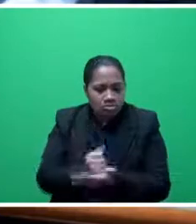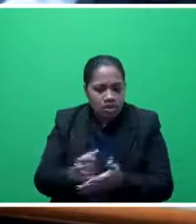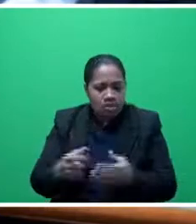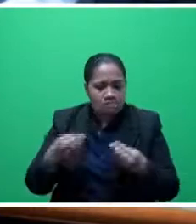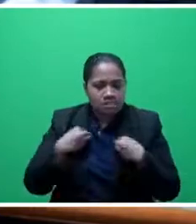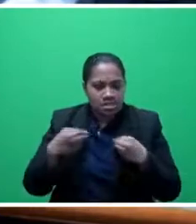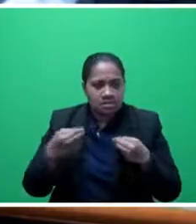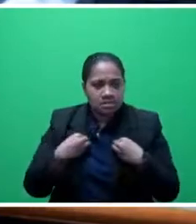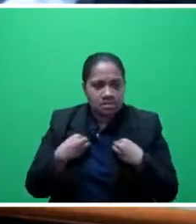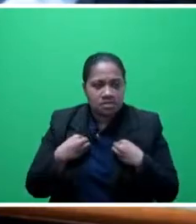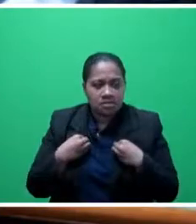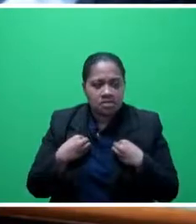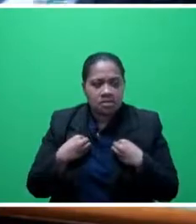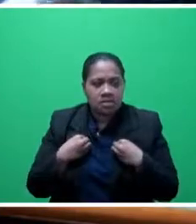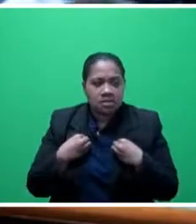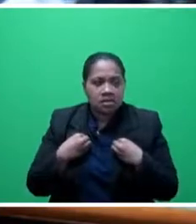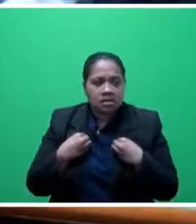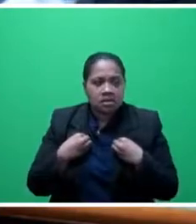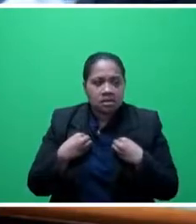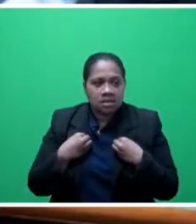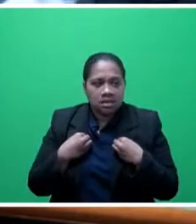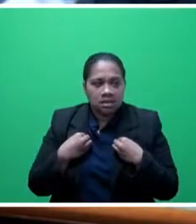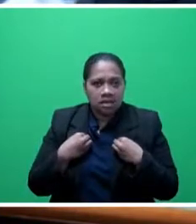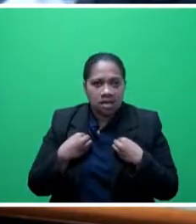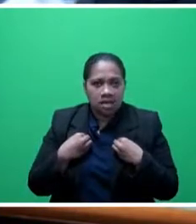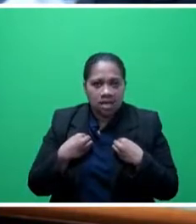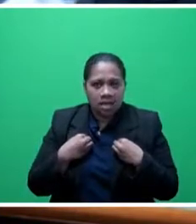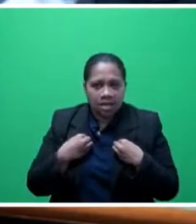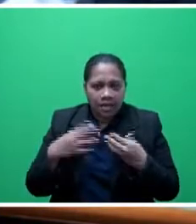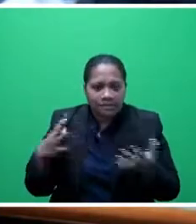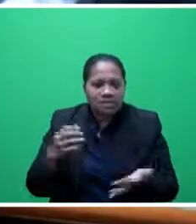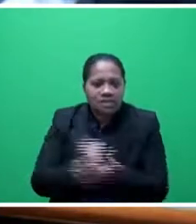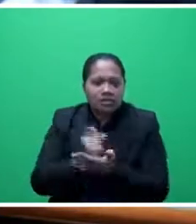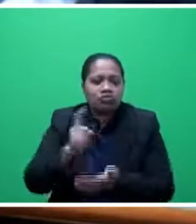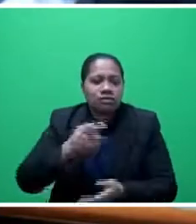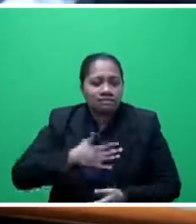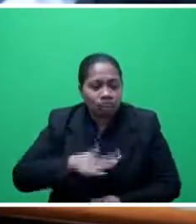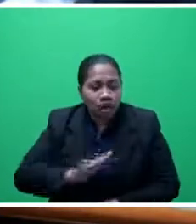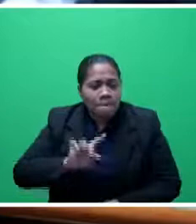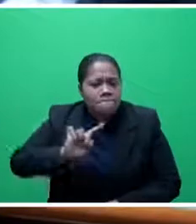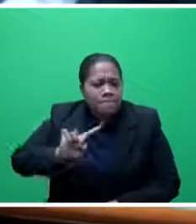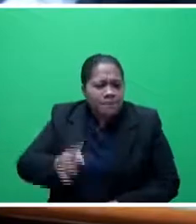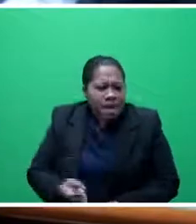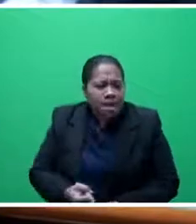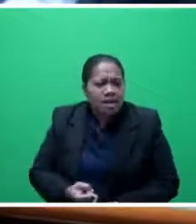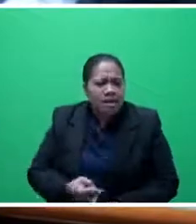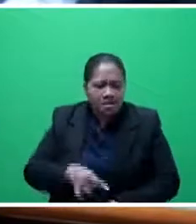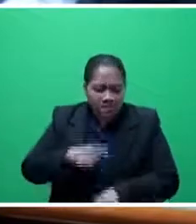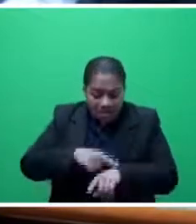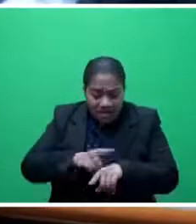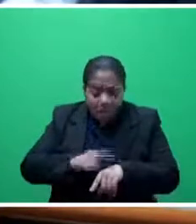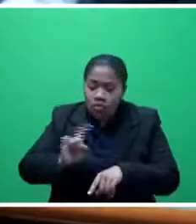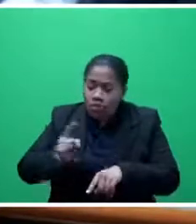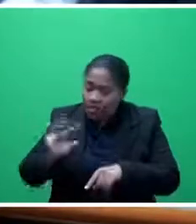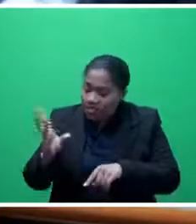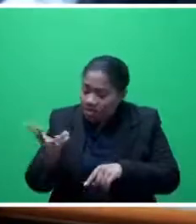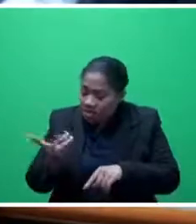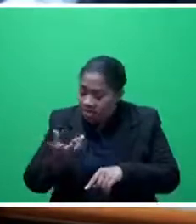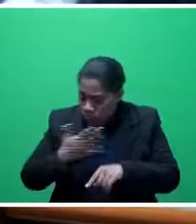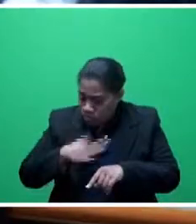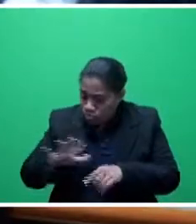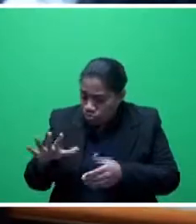get what they want. But the timing, what they intend to get out of